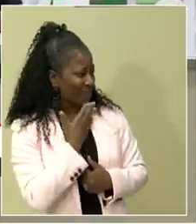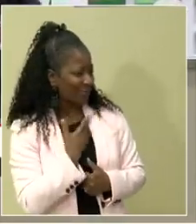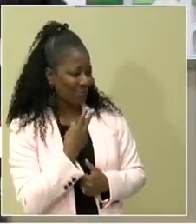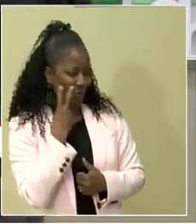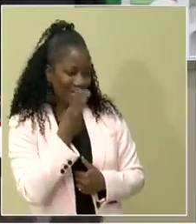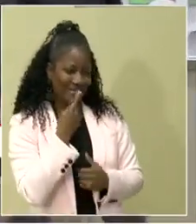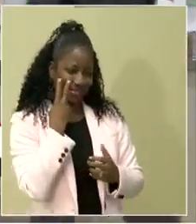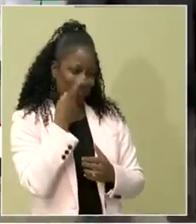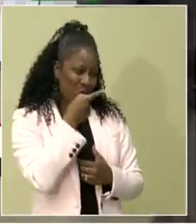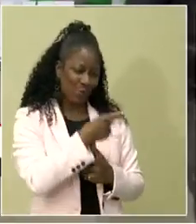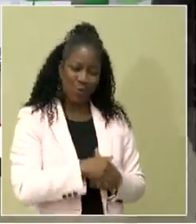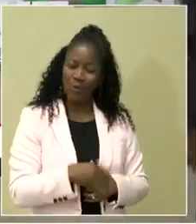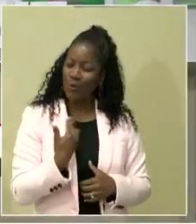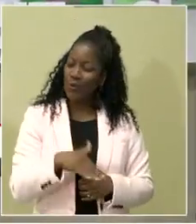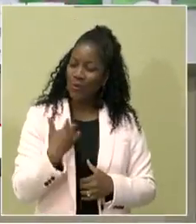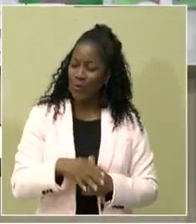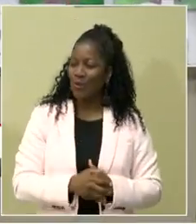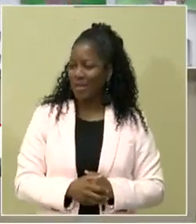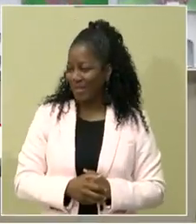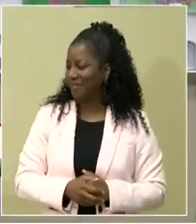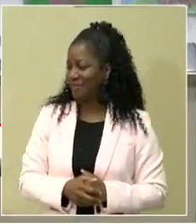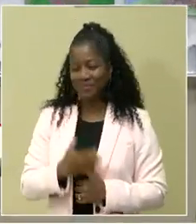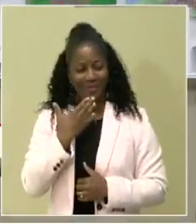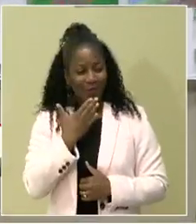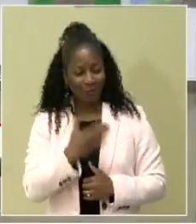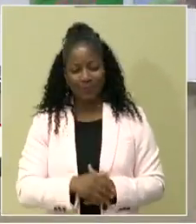my pleasure.